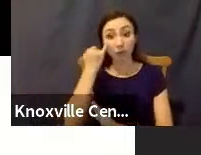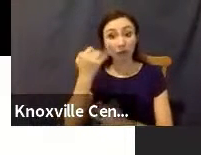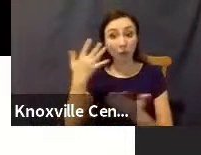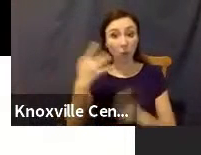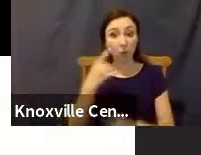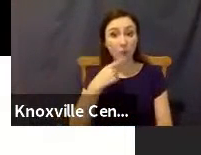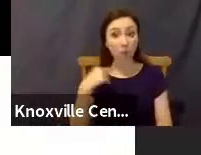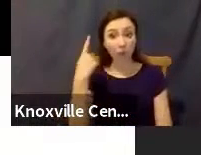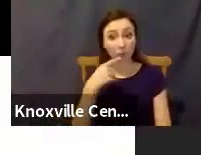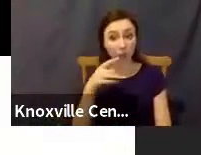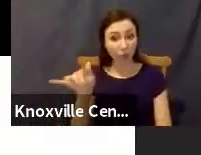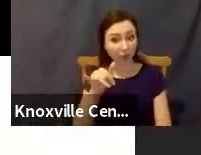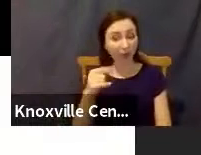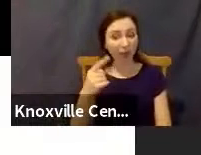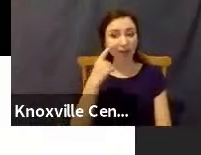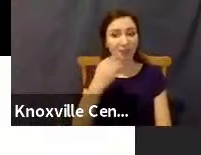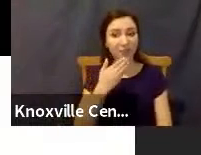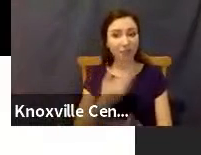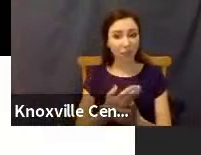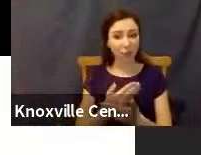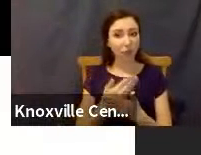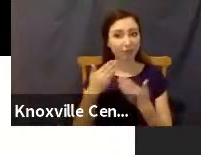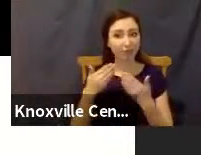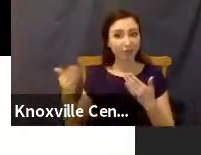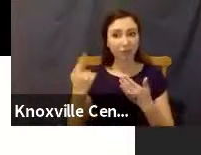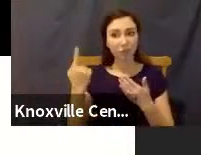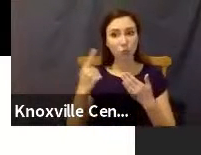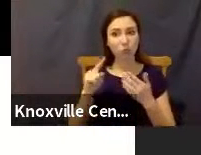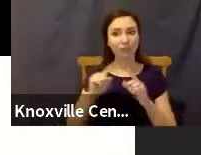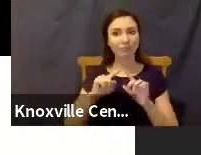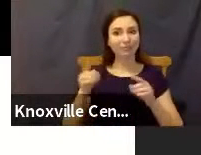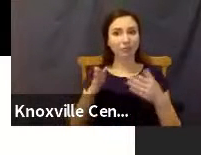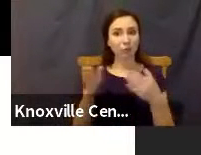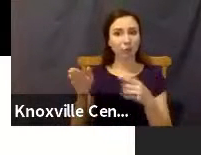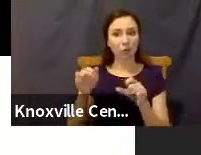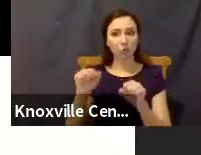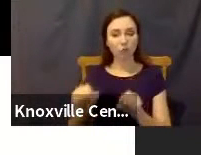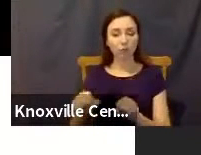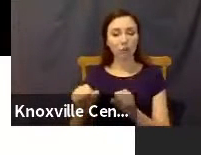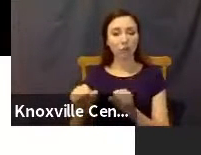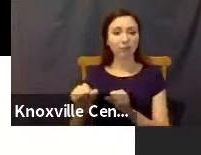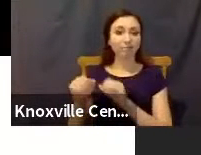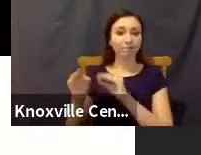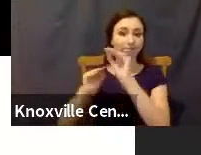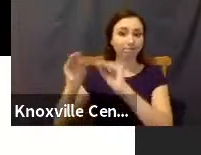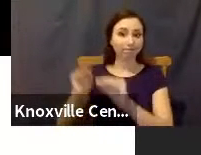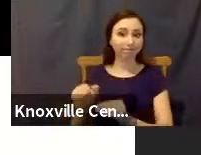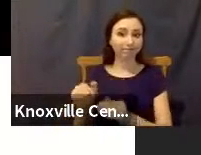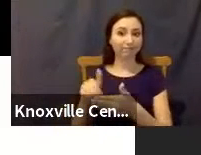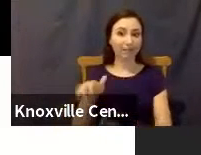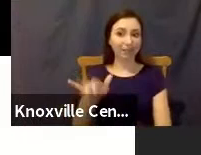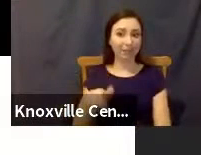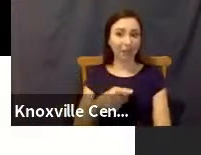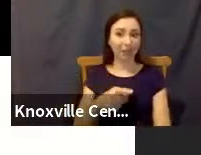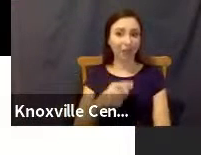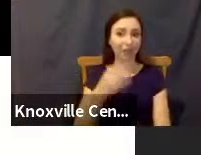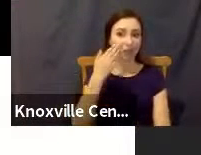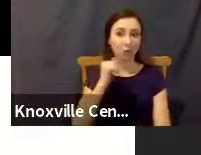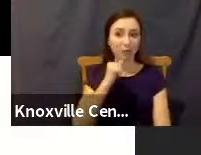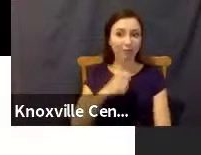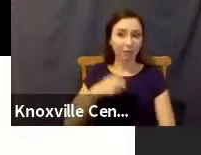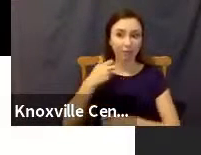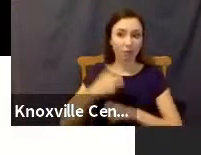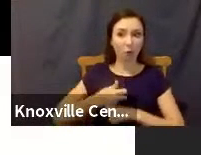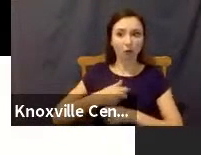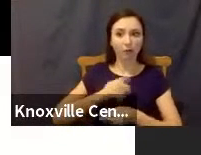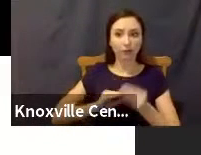is going to look like. And so one alternative would be just to put those things in there. I know those are not the hard numbers that we're